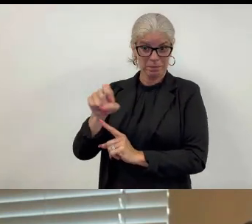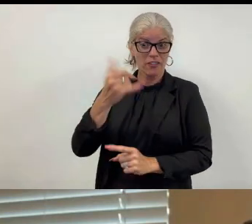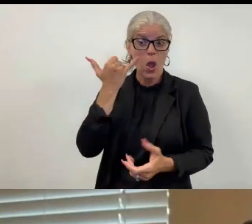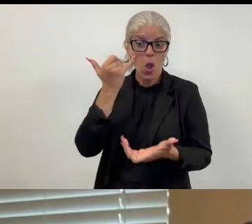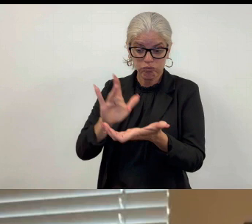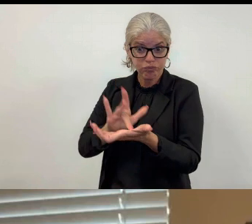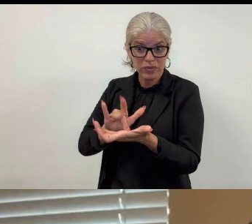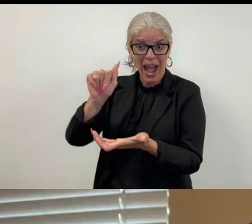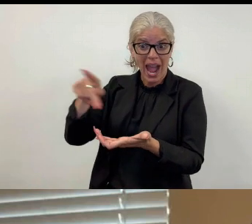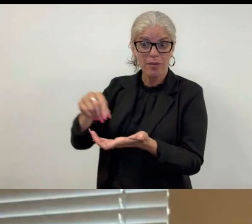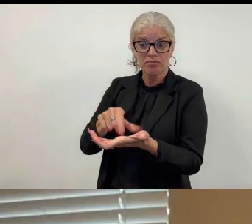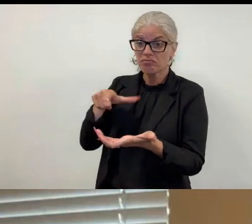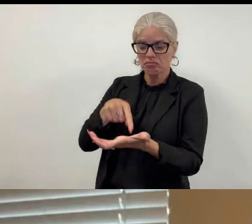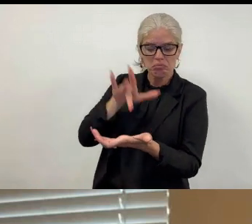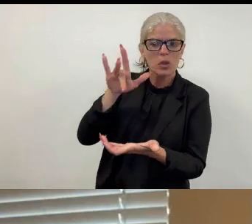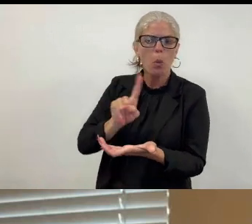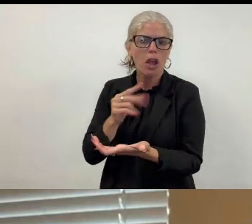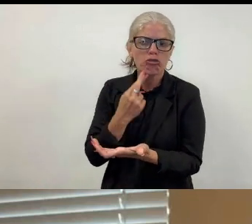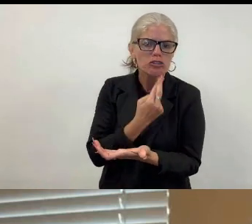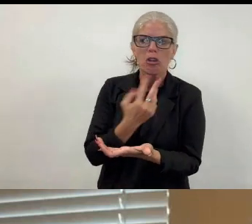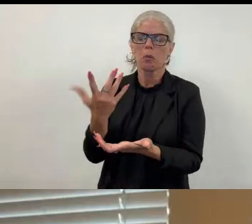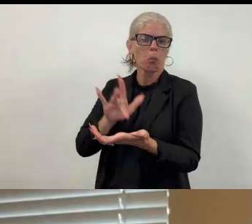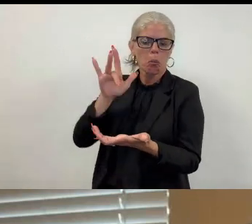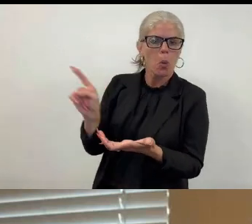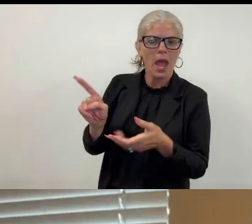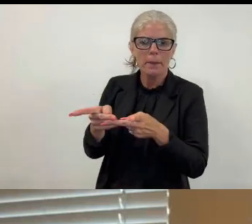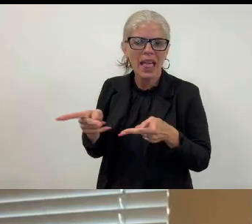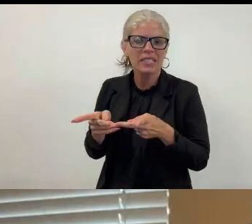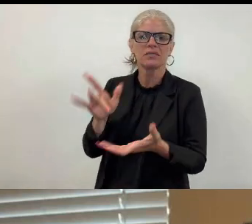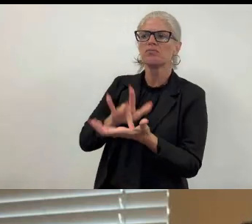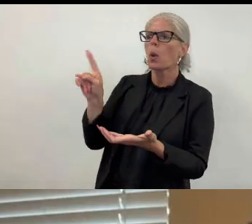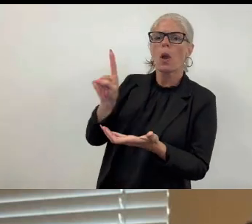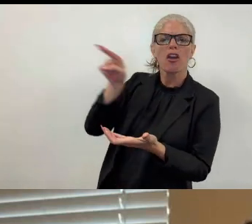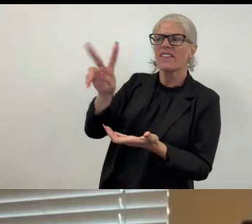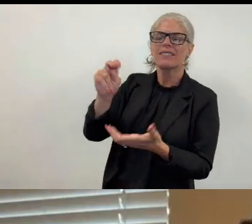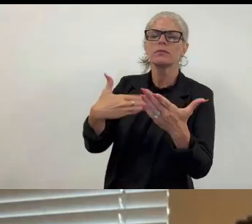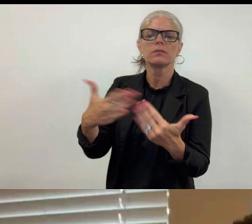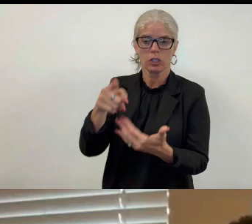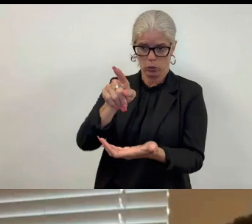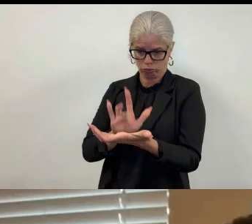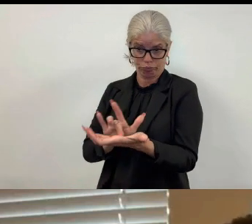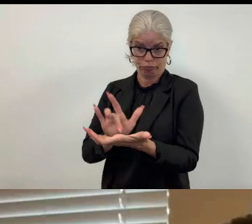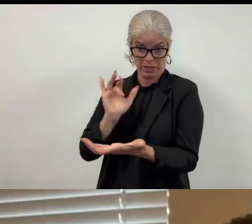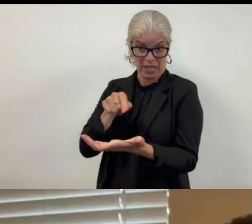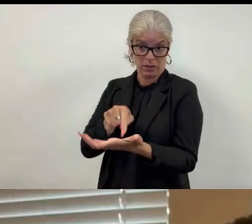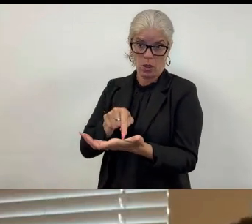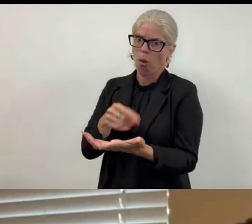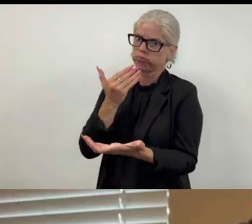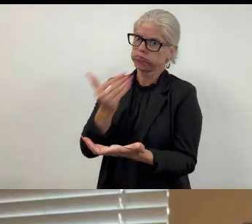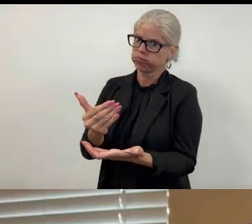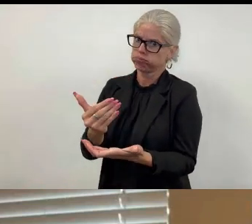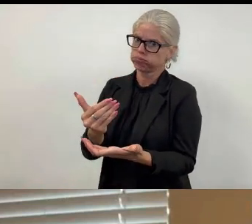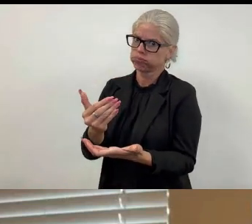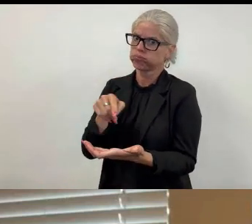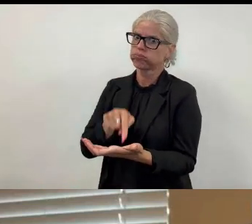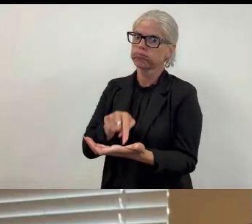Google Maps, you can actually plug in any, like restaurant or venue, wherever you're going.